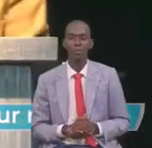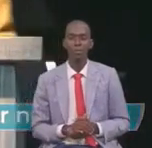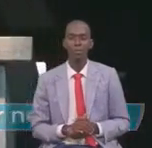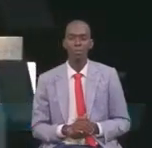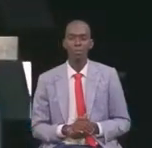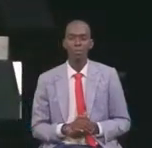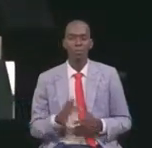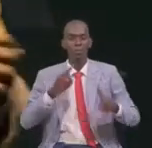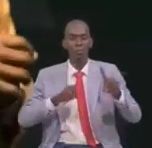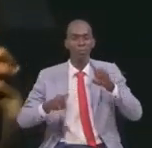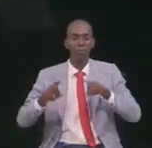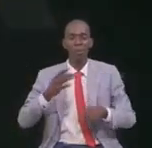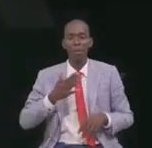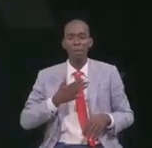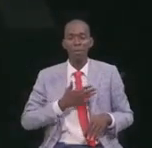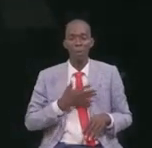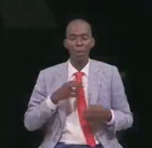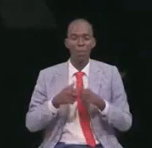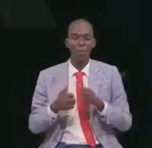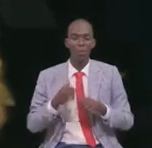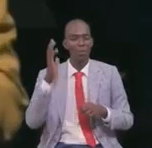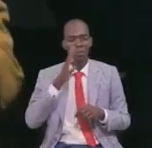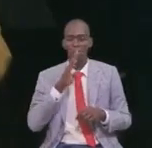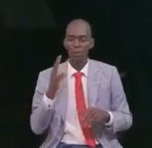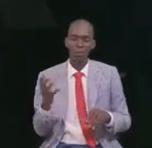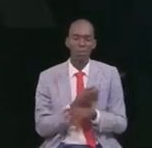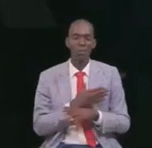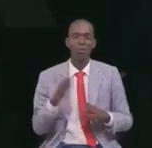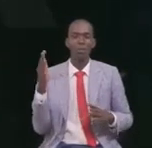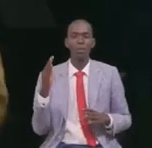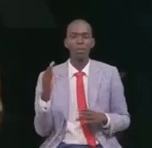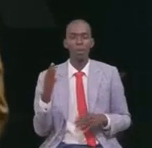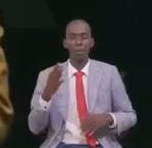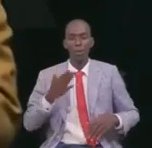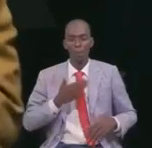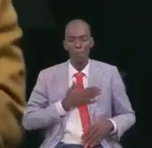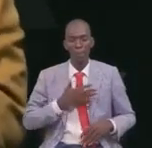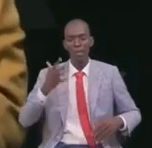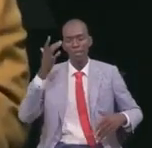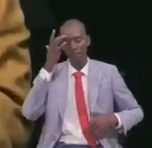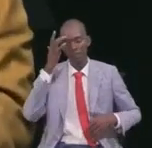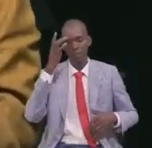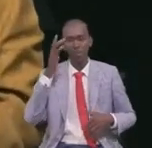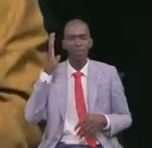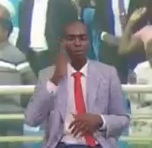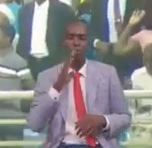My problems will be rolled away. My sickness will be rolled